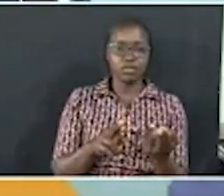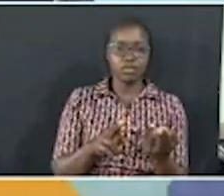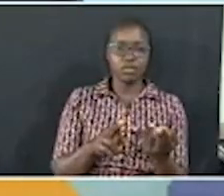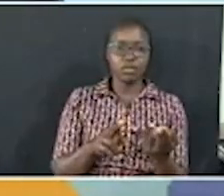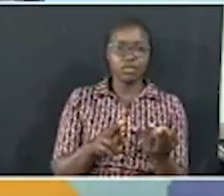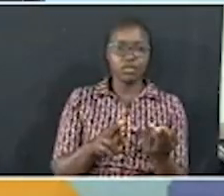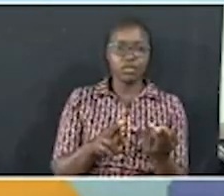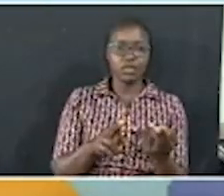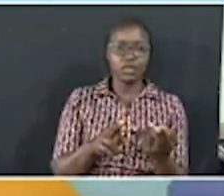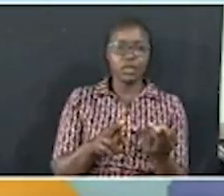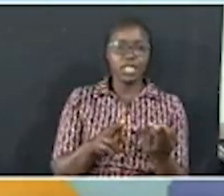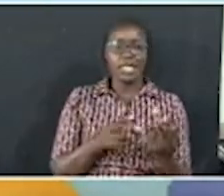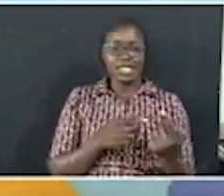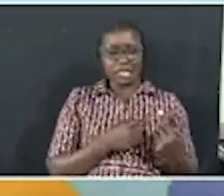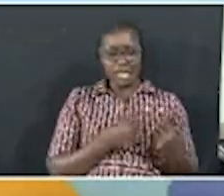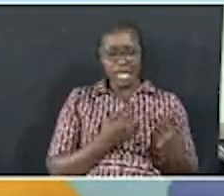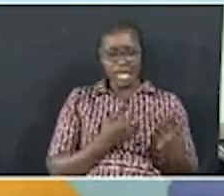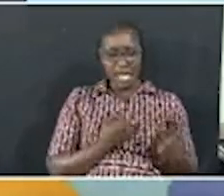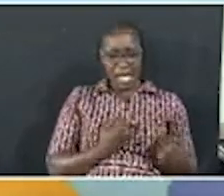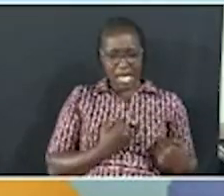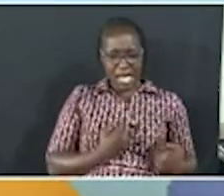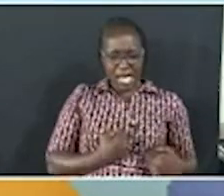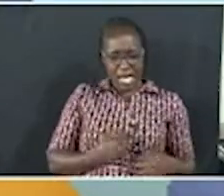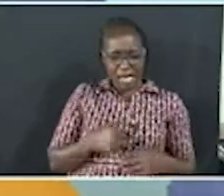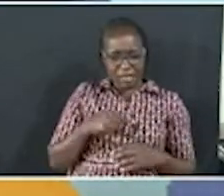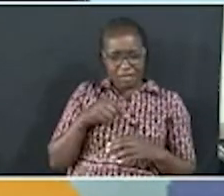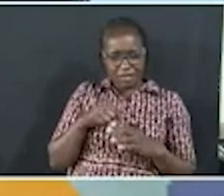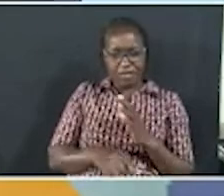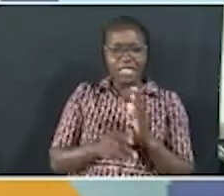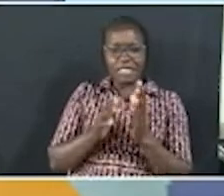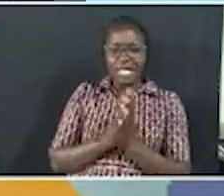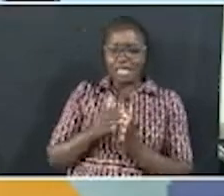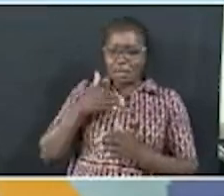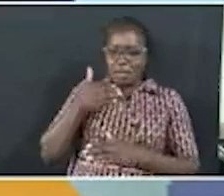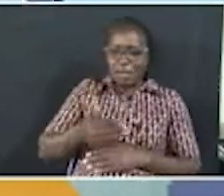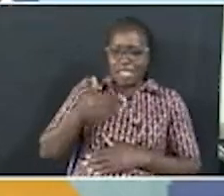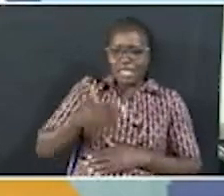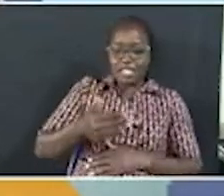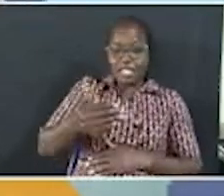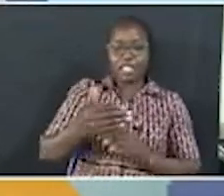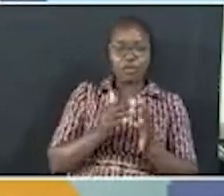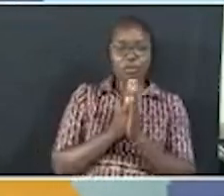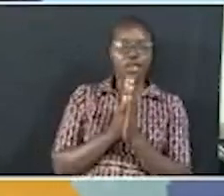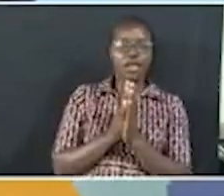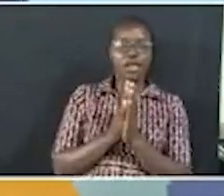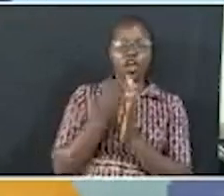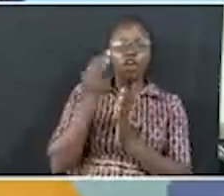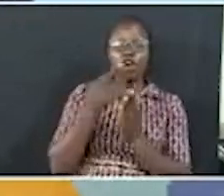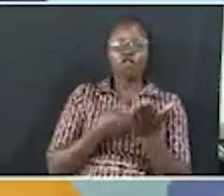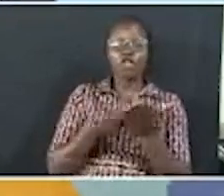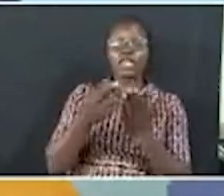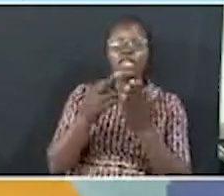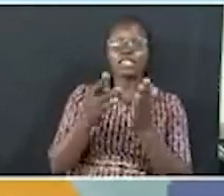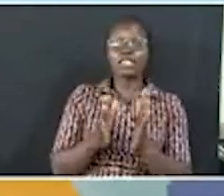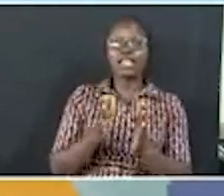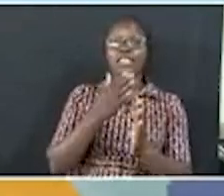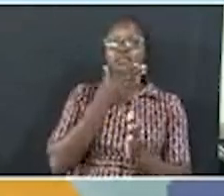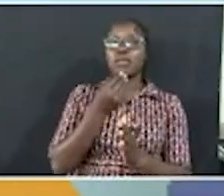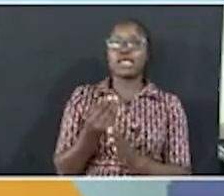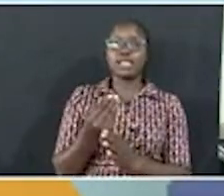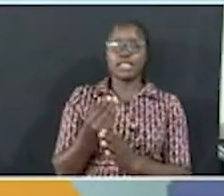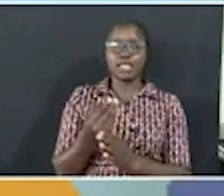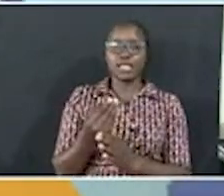The heartfelt and persistent prayer of a righteous